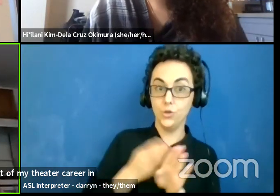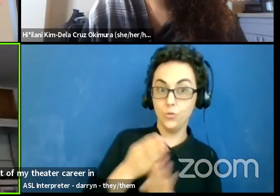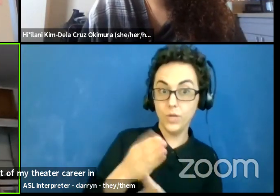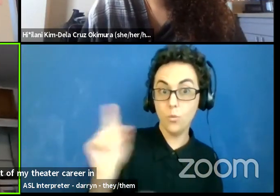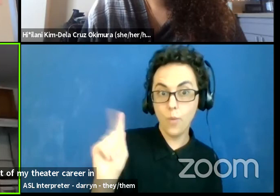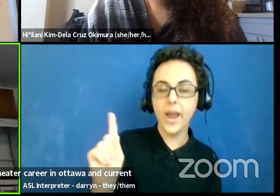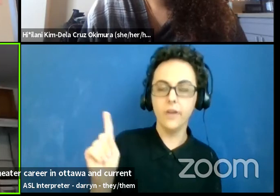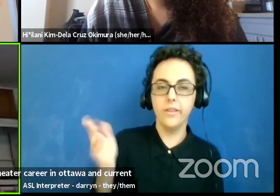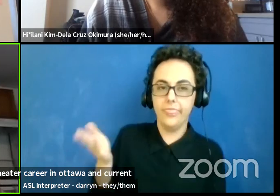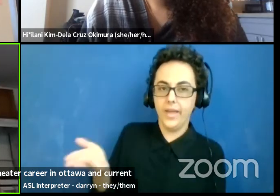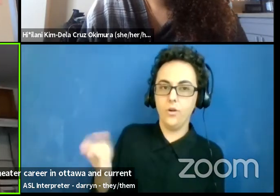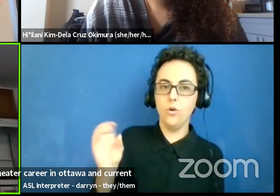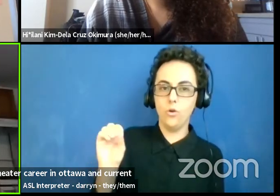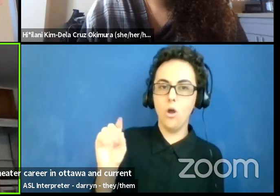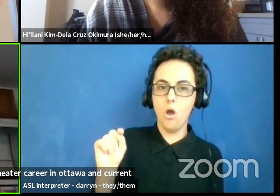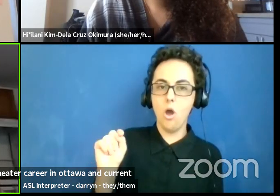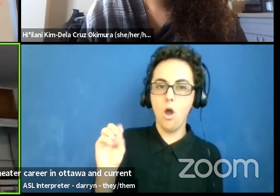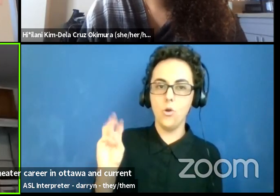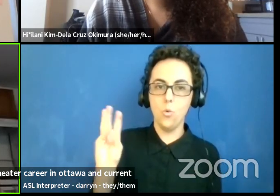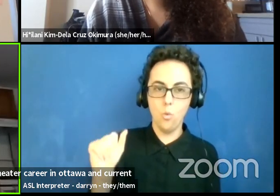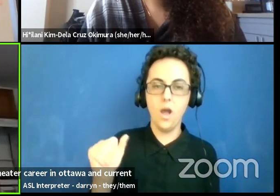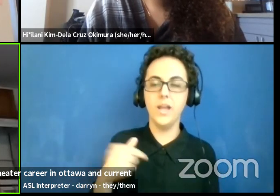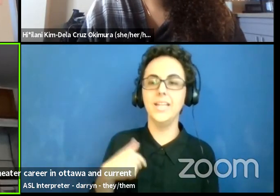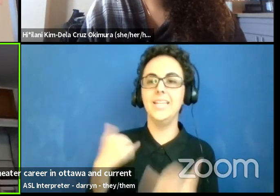I'm currently back home due to